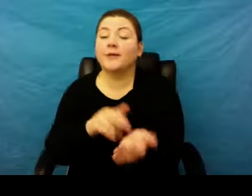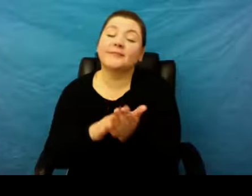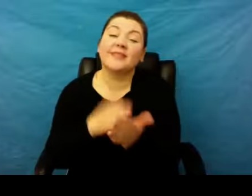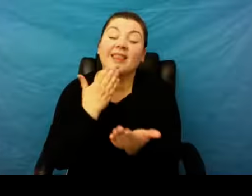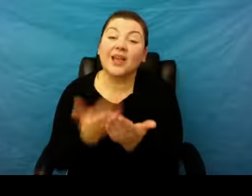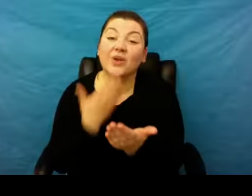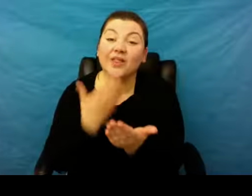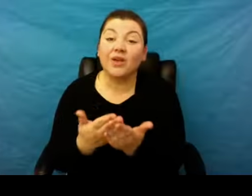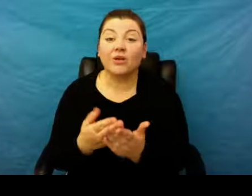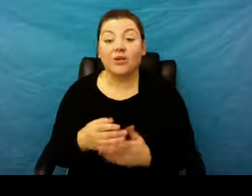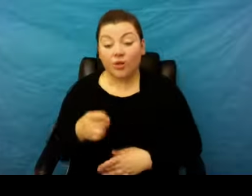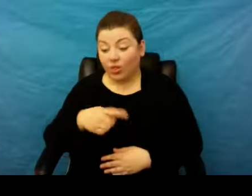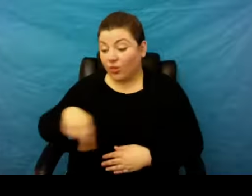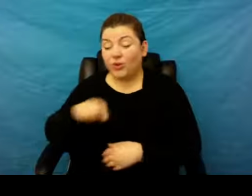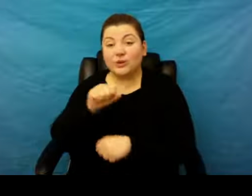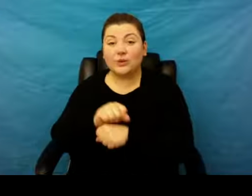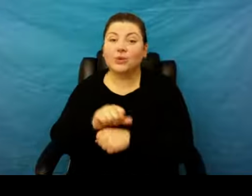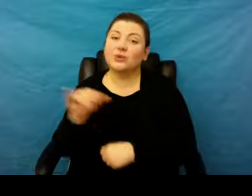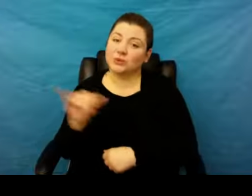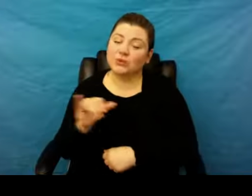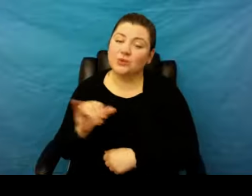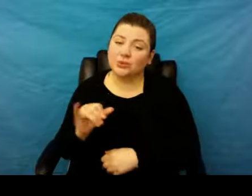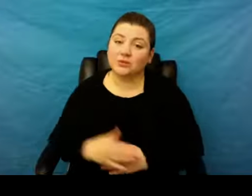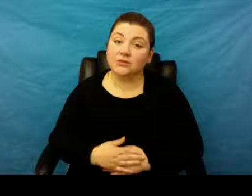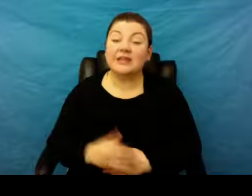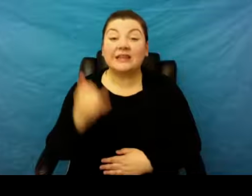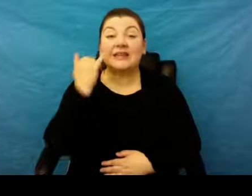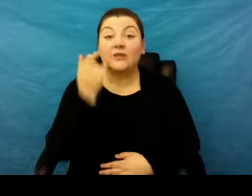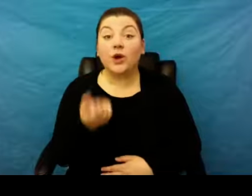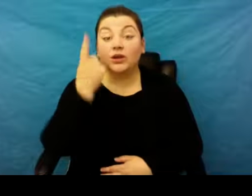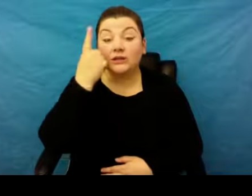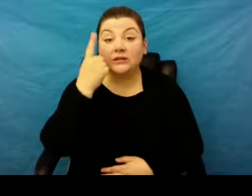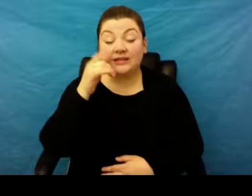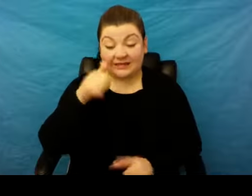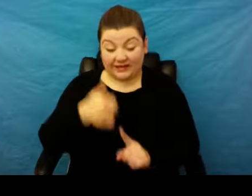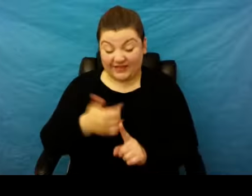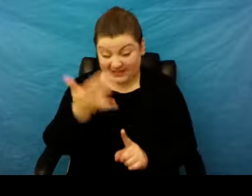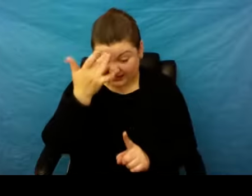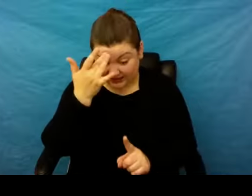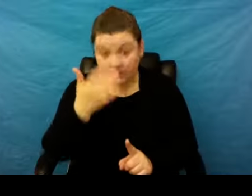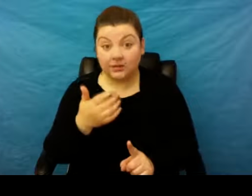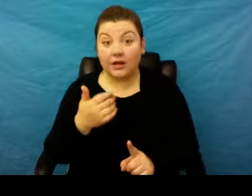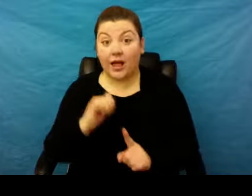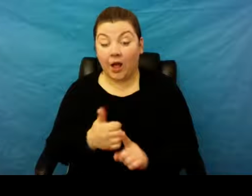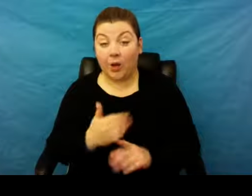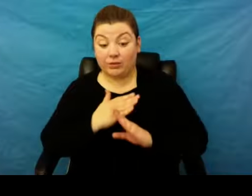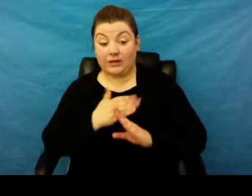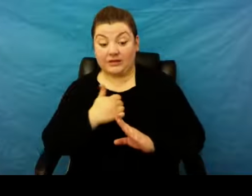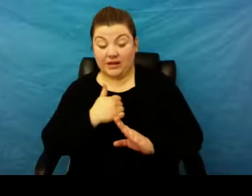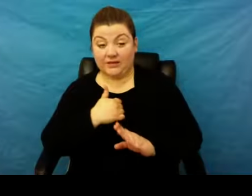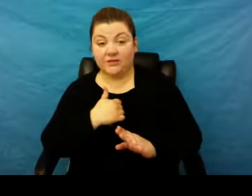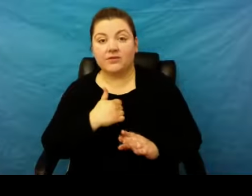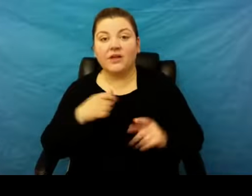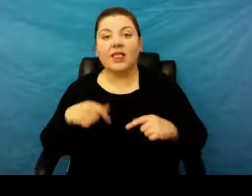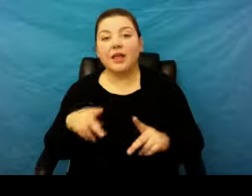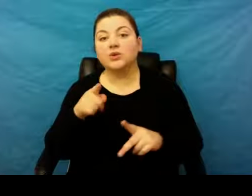this disease and know exactly what to do to prevent getting it, then it allows us for the next couple of weeks to months to be able